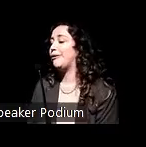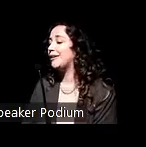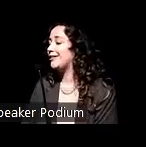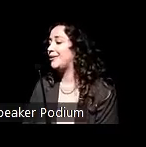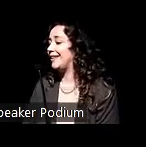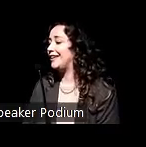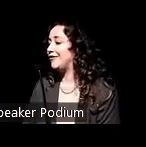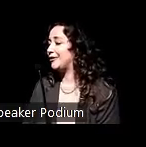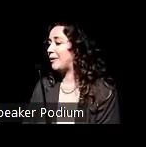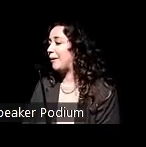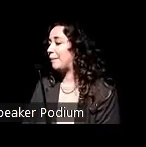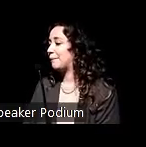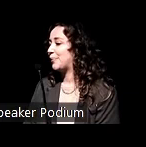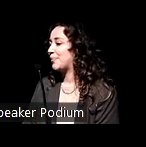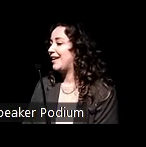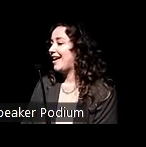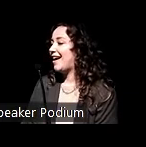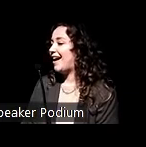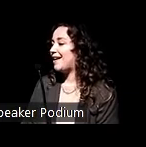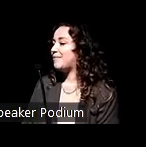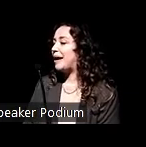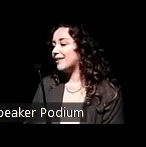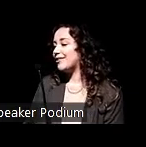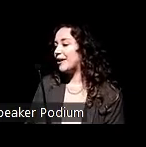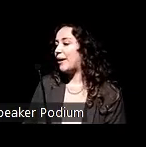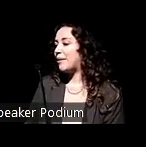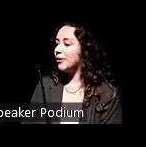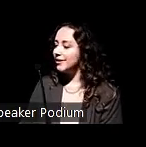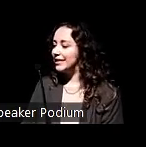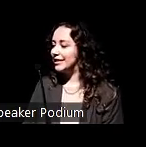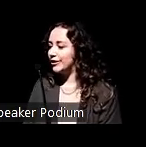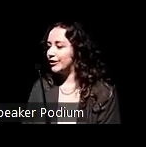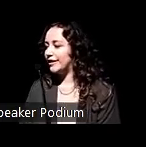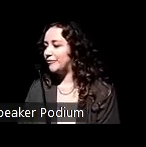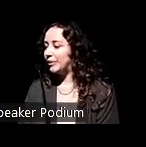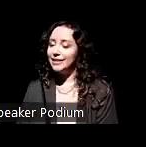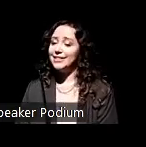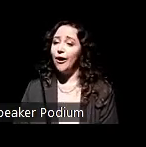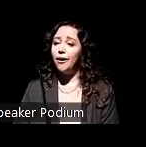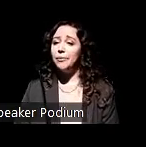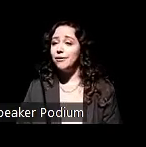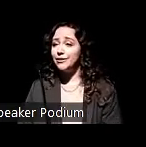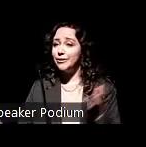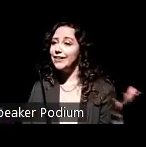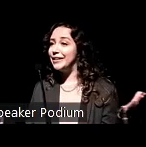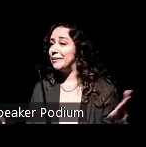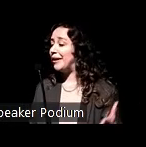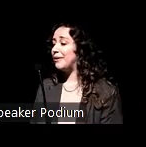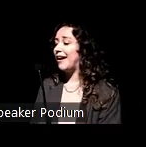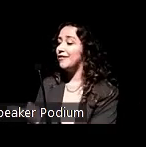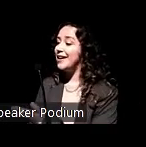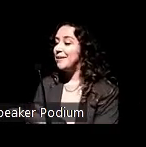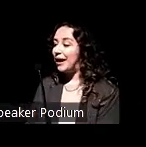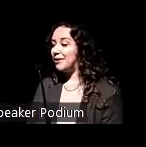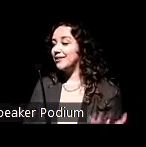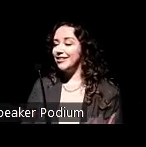from going into our landfill as well. I'm going to talk about Portland deconstruction of buildings law, but also here in the Bay, we